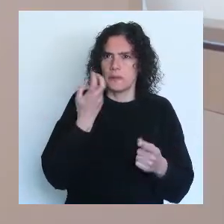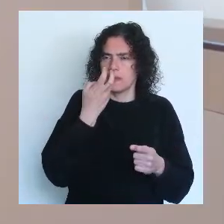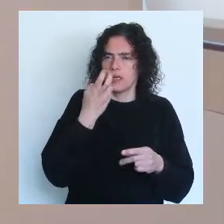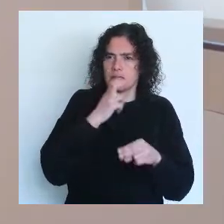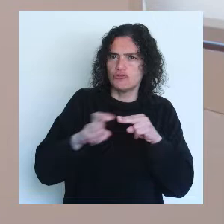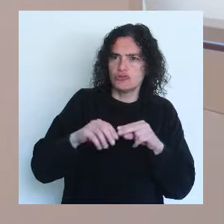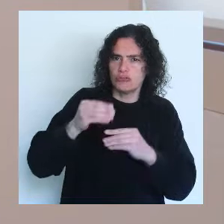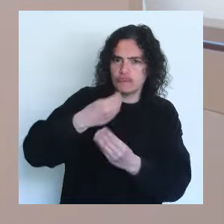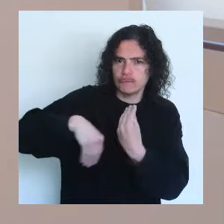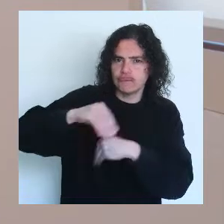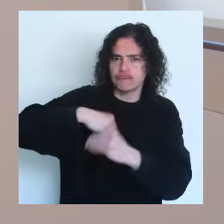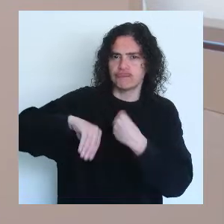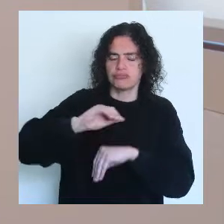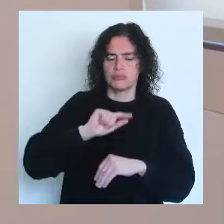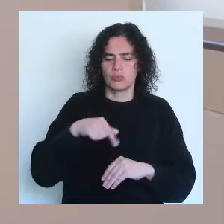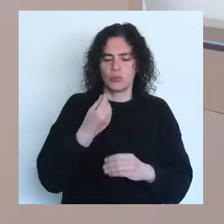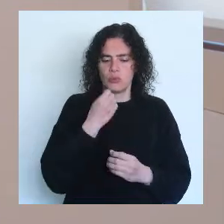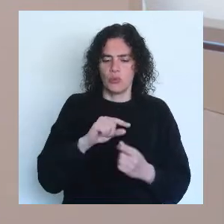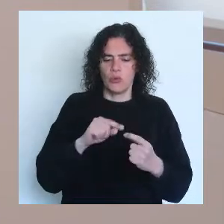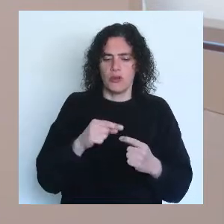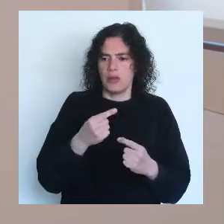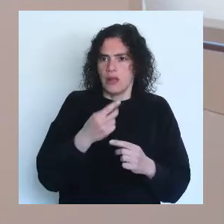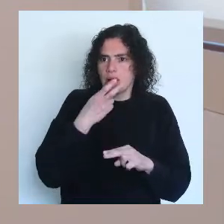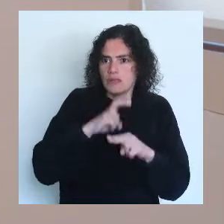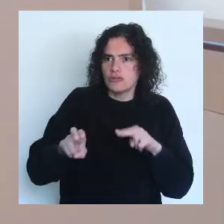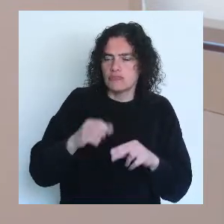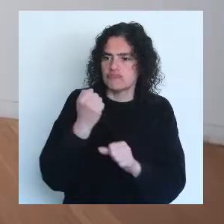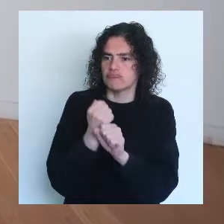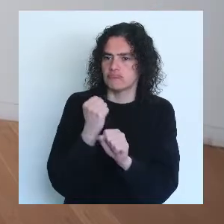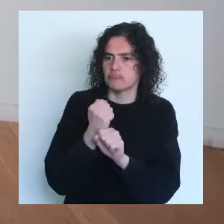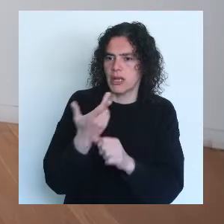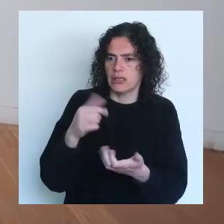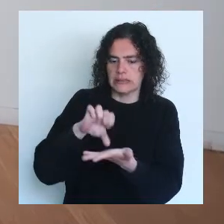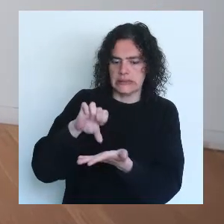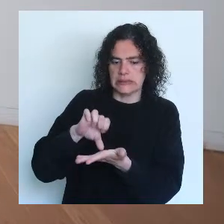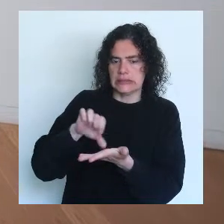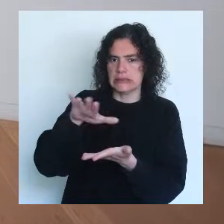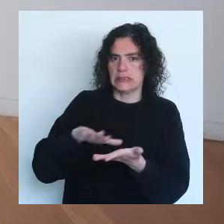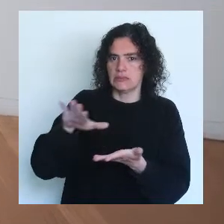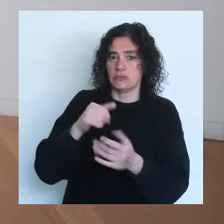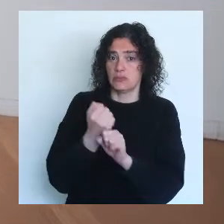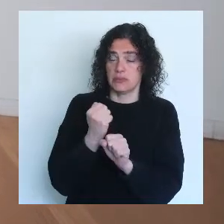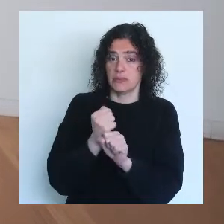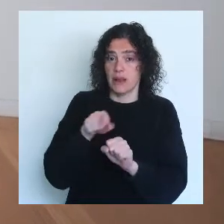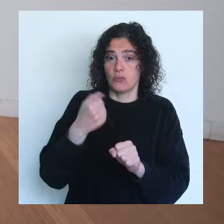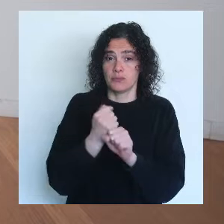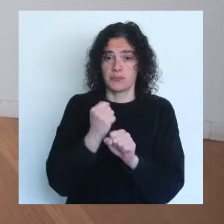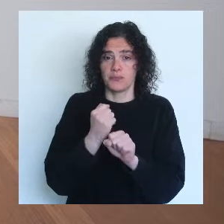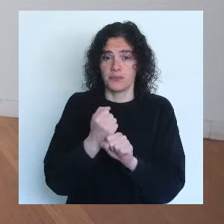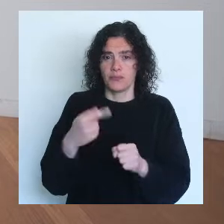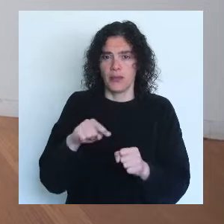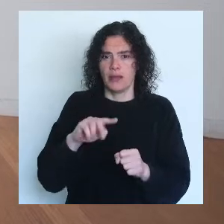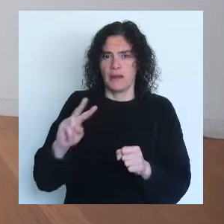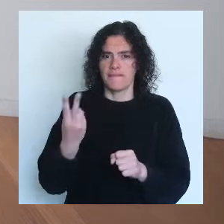does energy circulate, how does power work is at the center of the work, actually